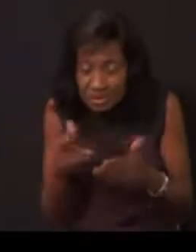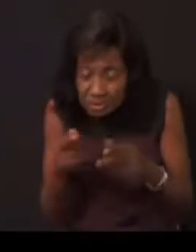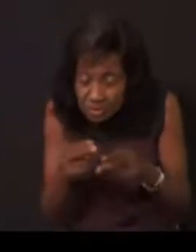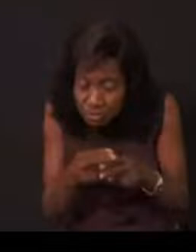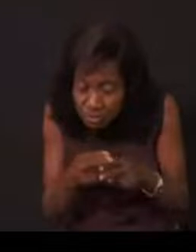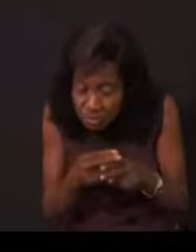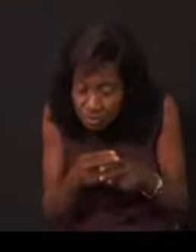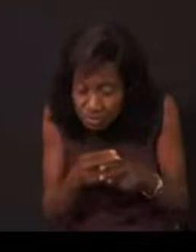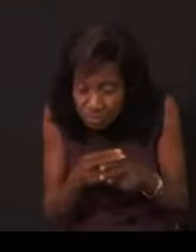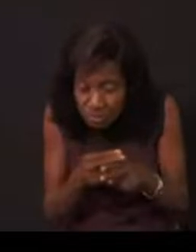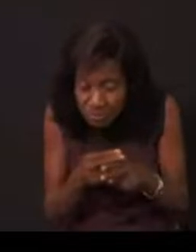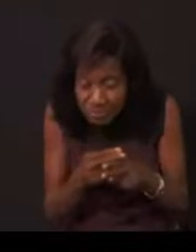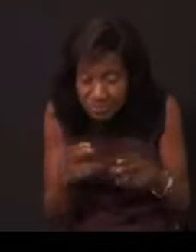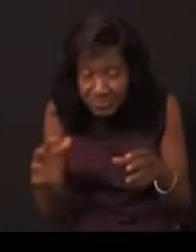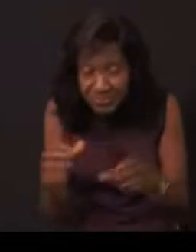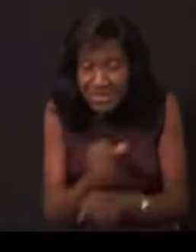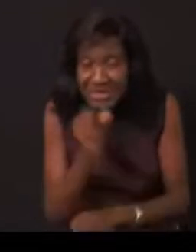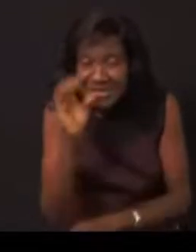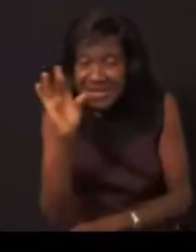the